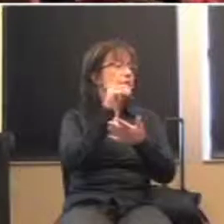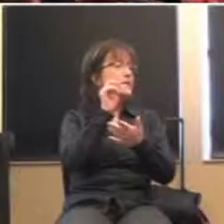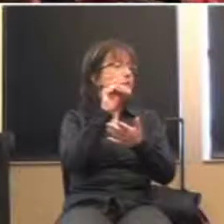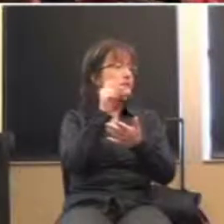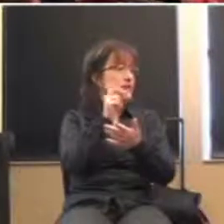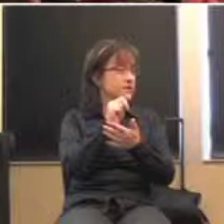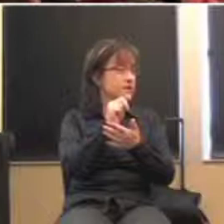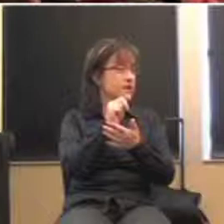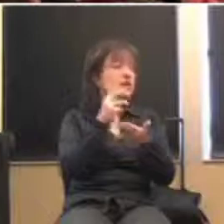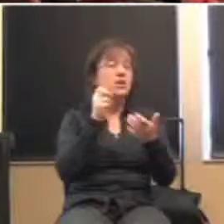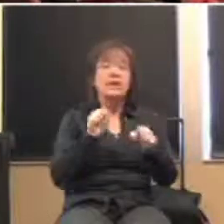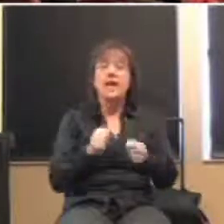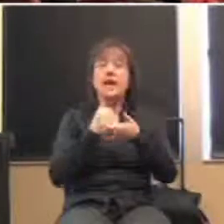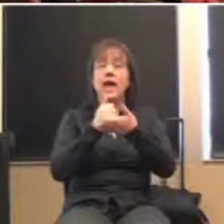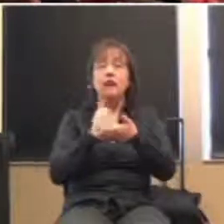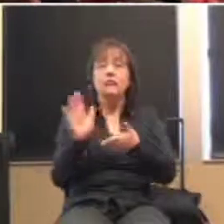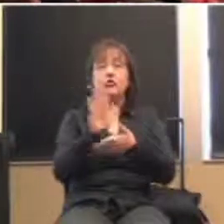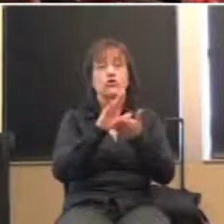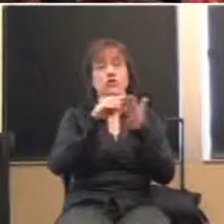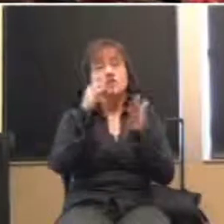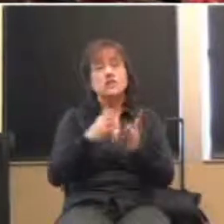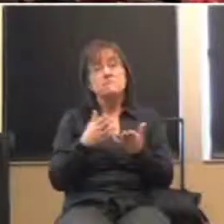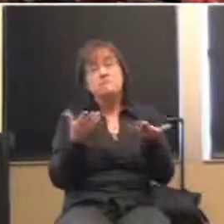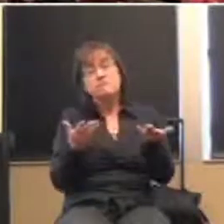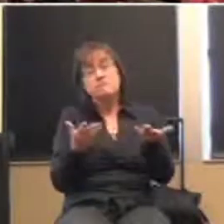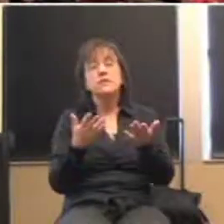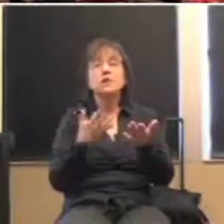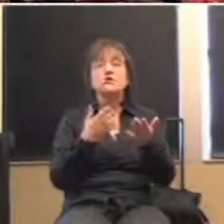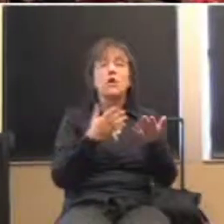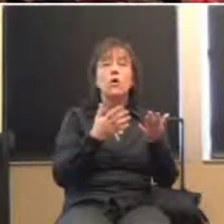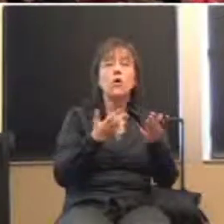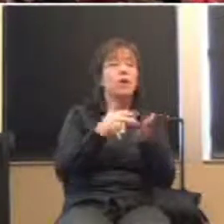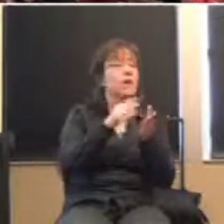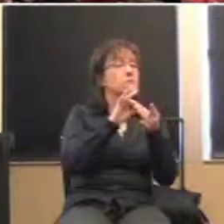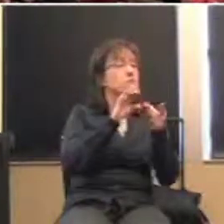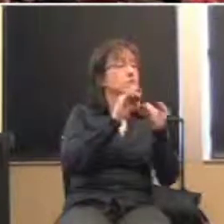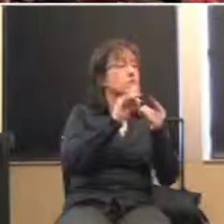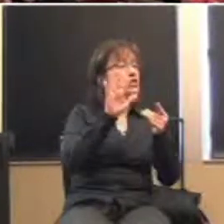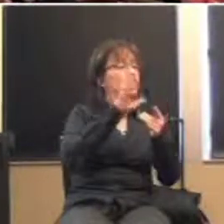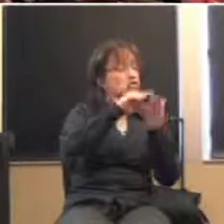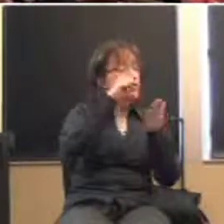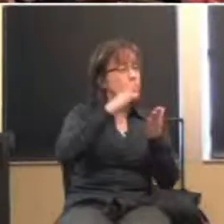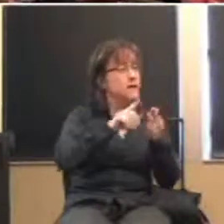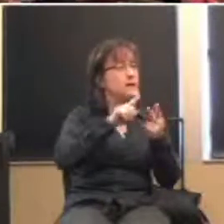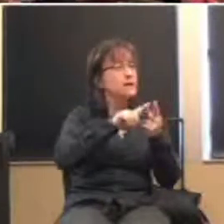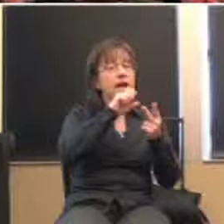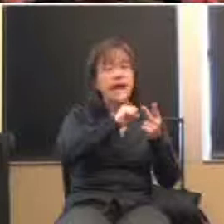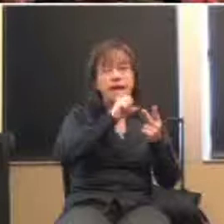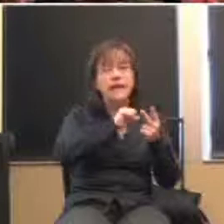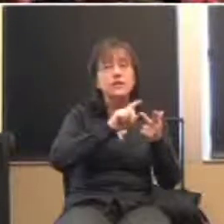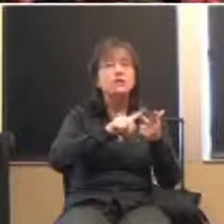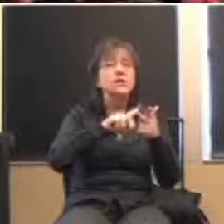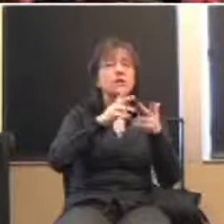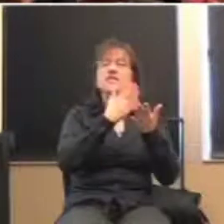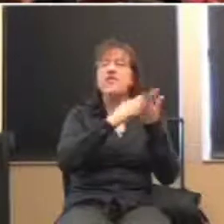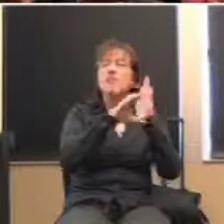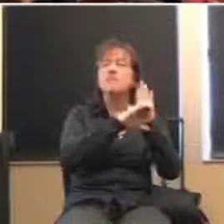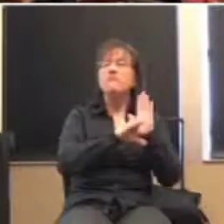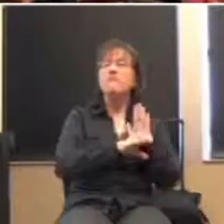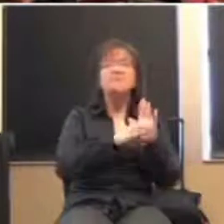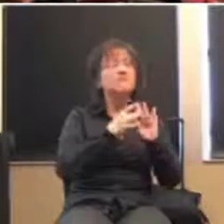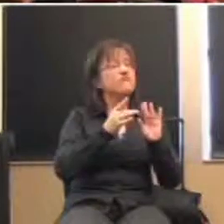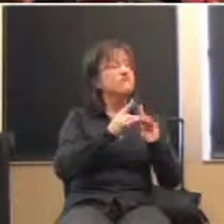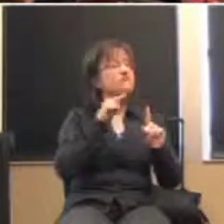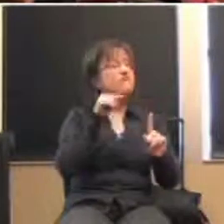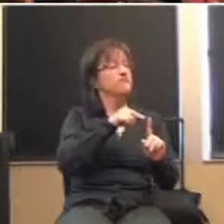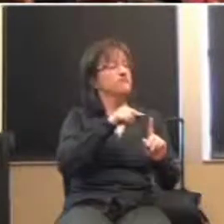be impactful for your students. So tell us about your student, tell us their age, give us some characteristics of your